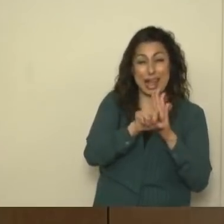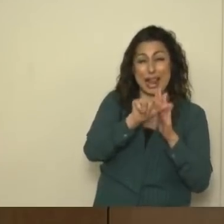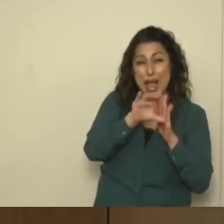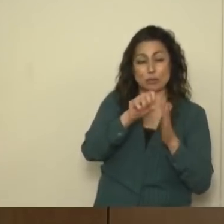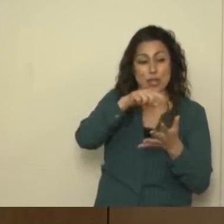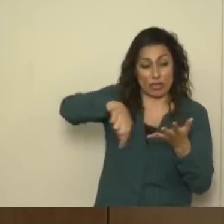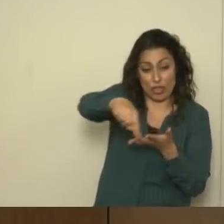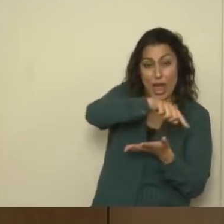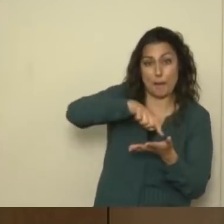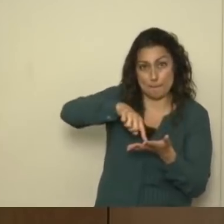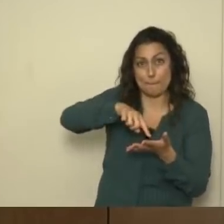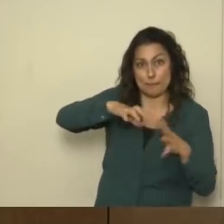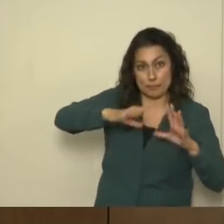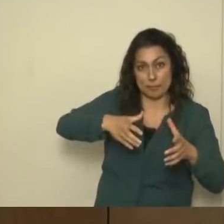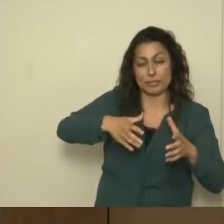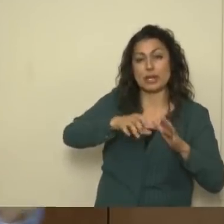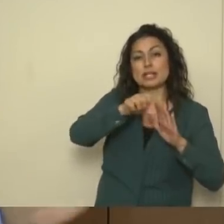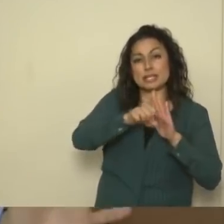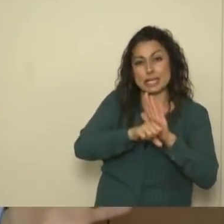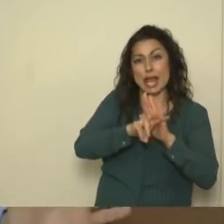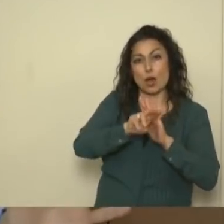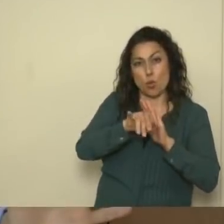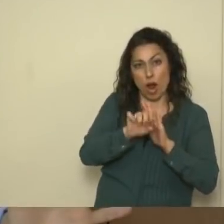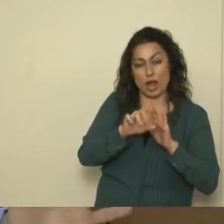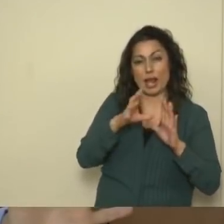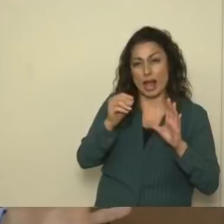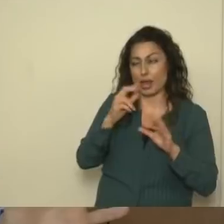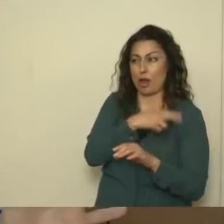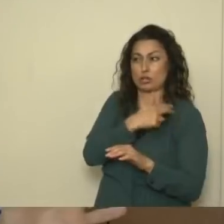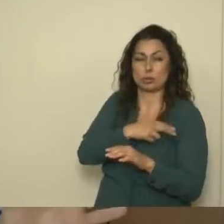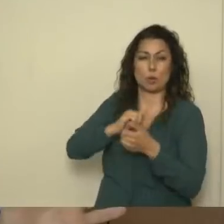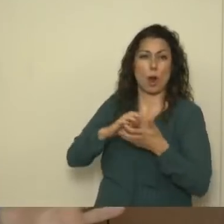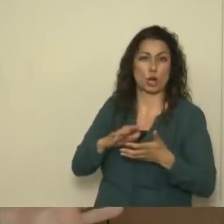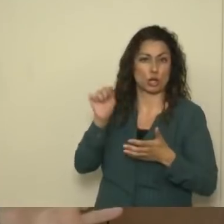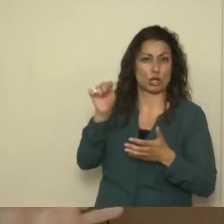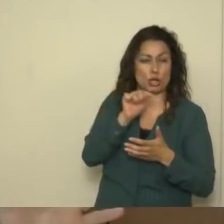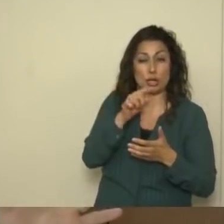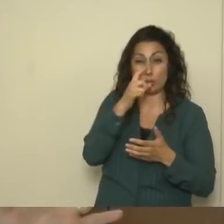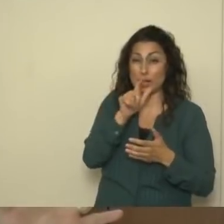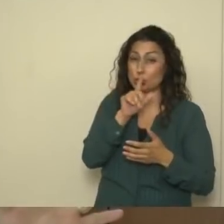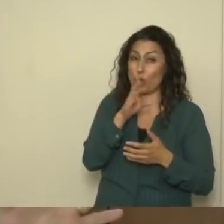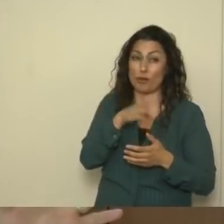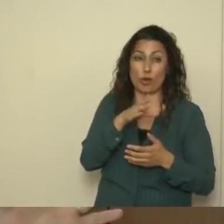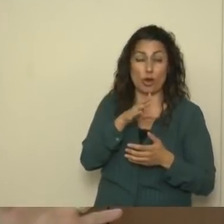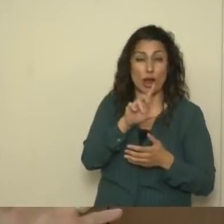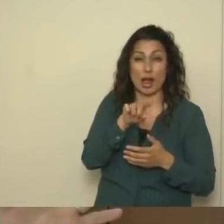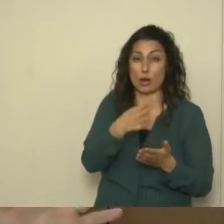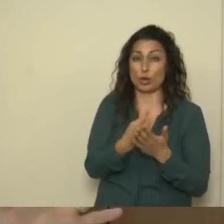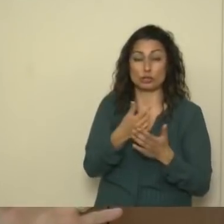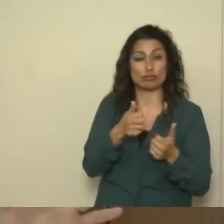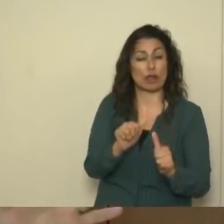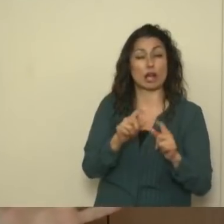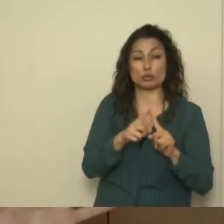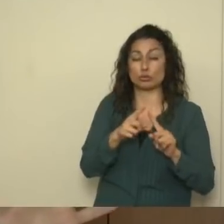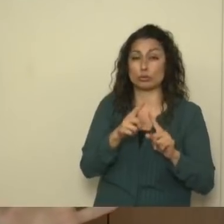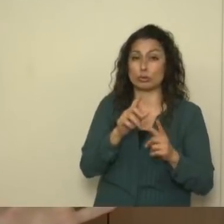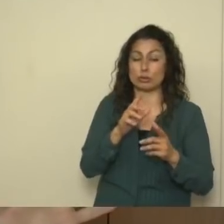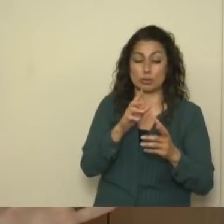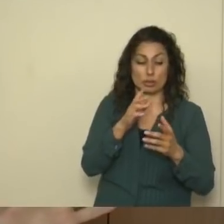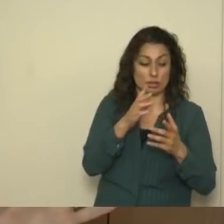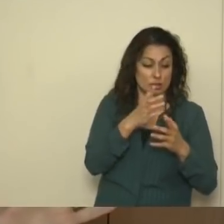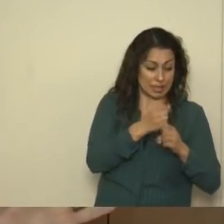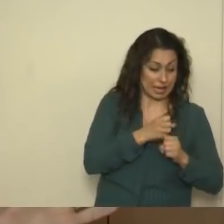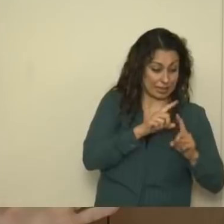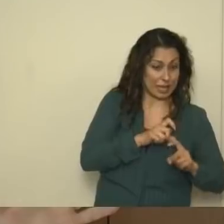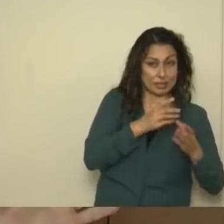want that to be the statewide genesis and our hospital partners, because 24-hour turnaround, more often than